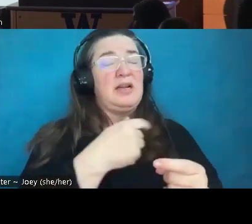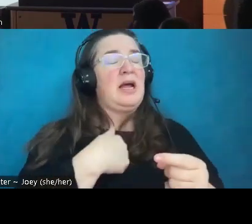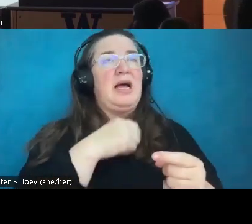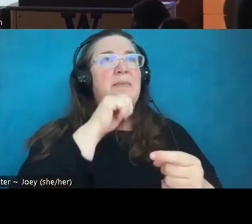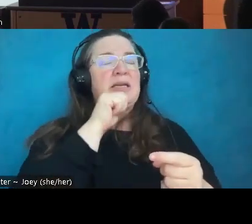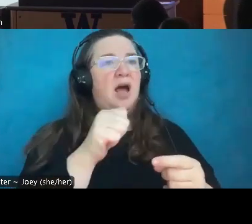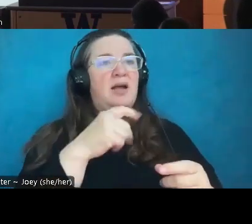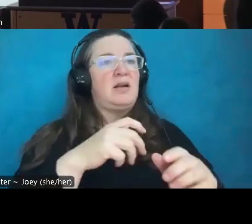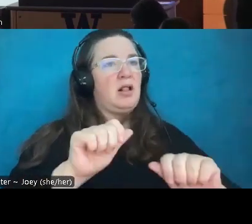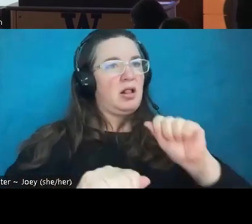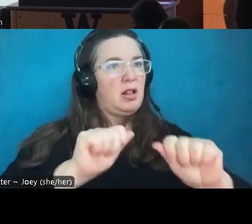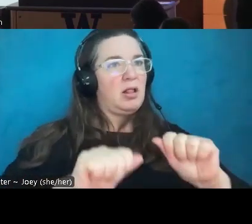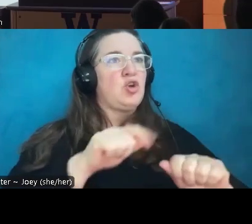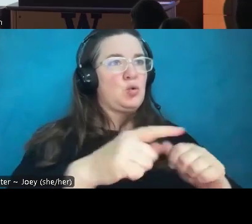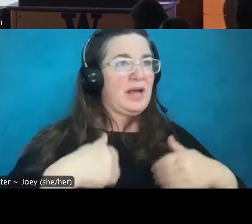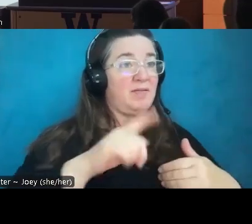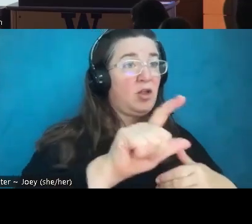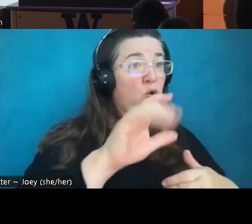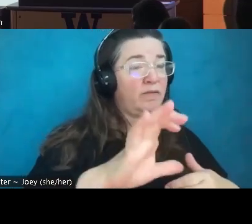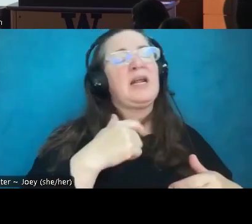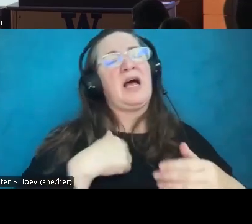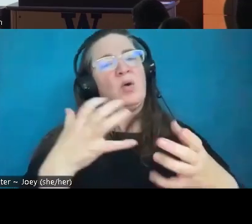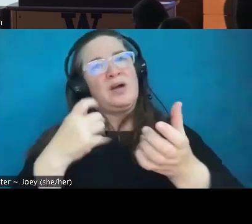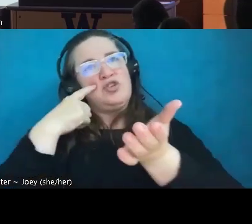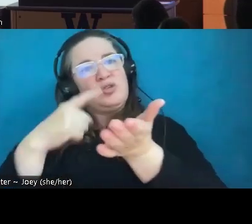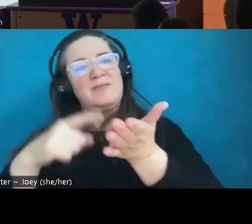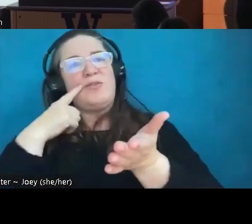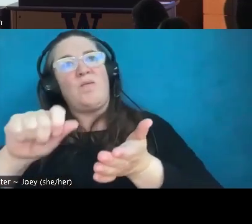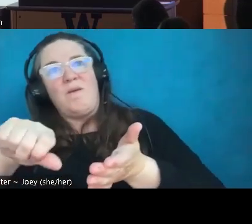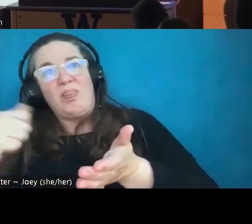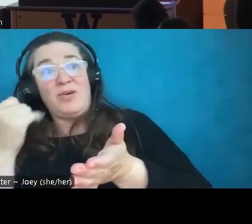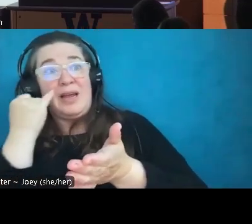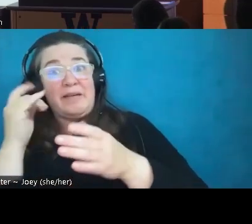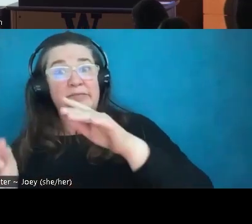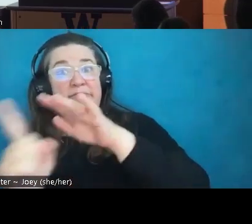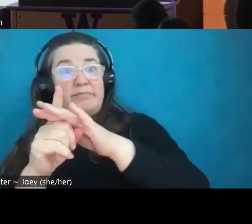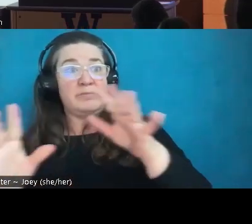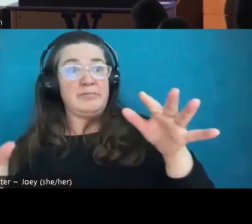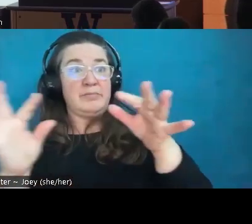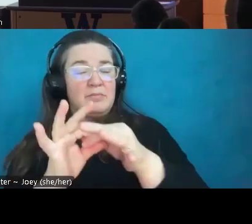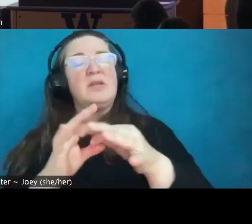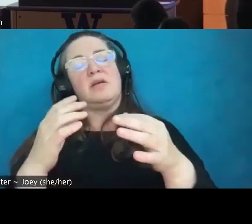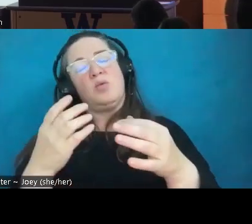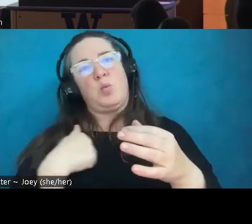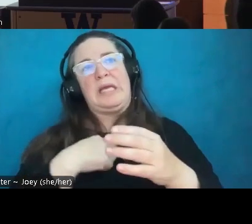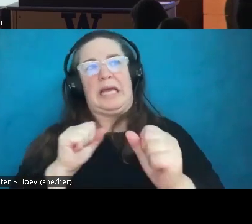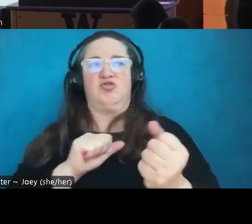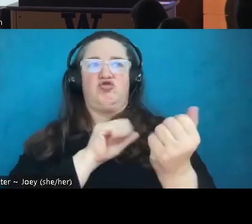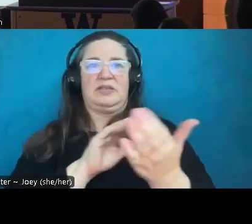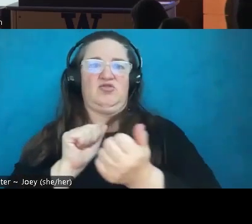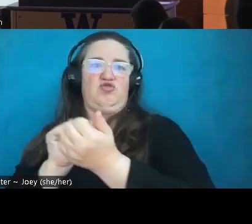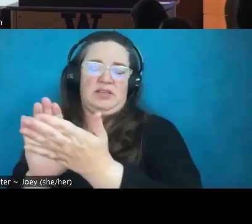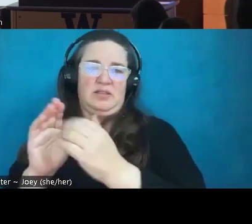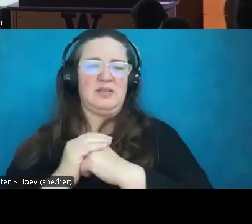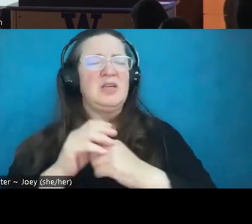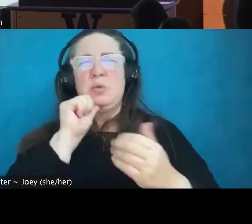very important that we'll need to address if they're present. So, but either way, don't hold off giving the patient the diagnoses.